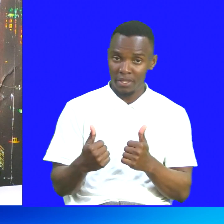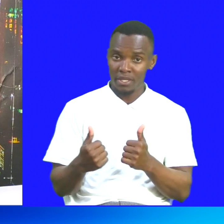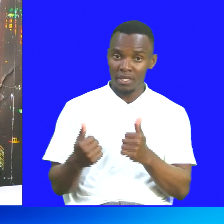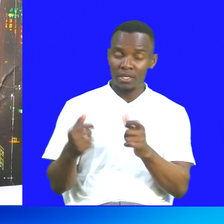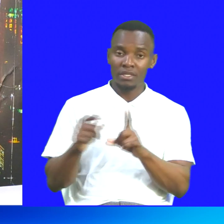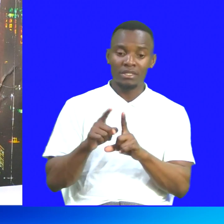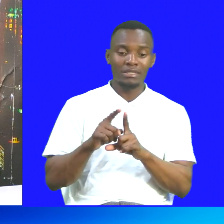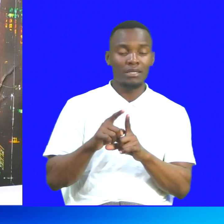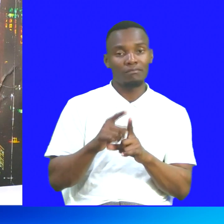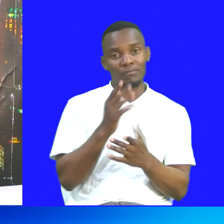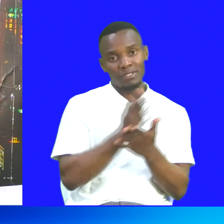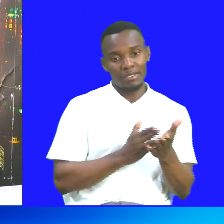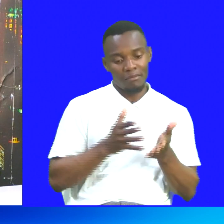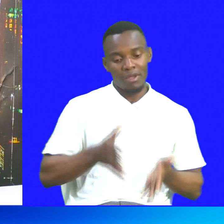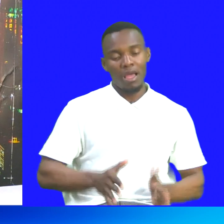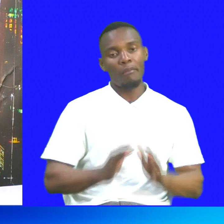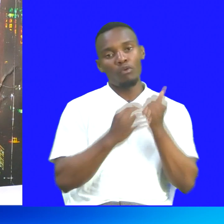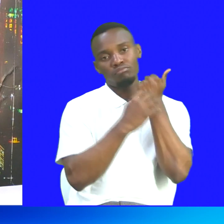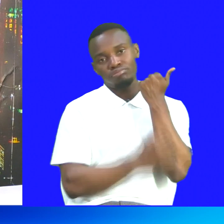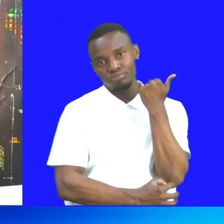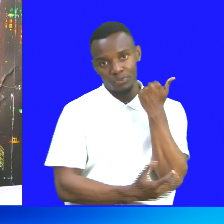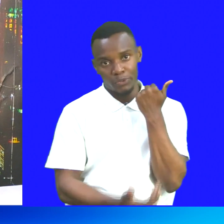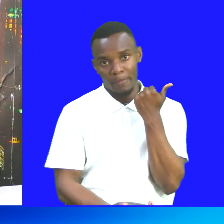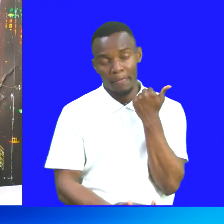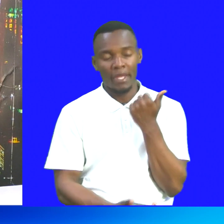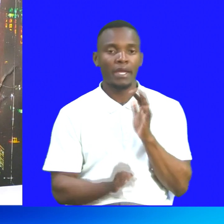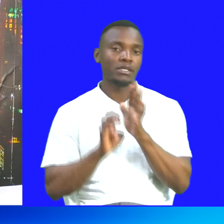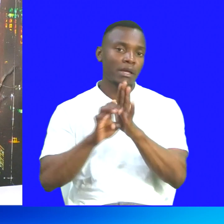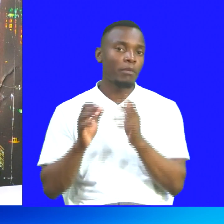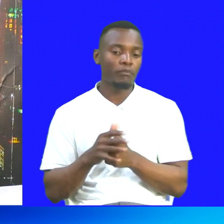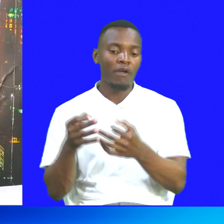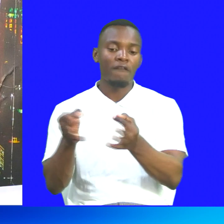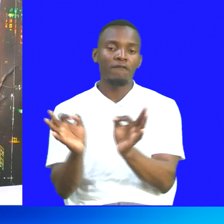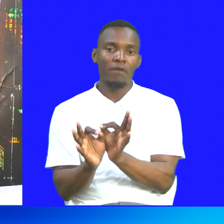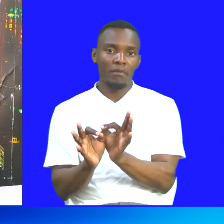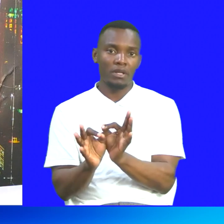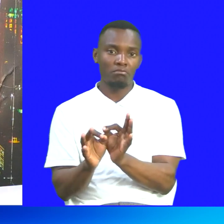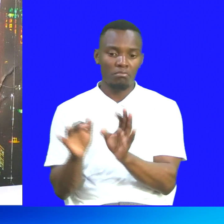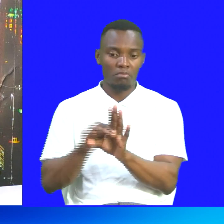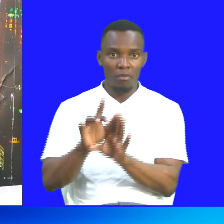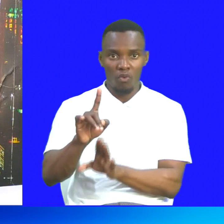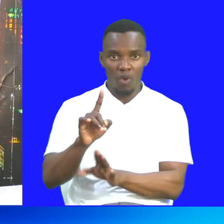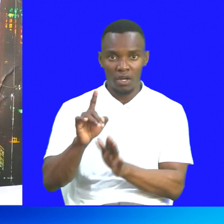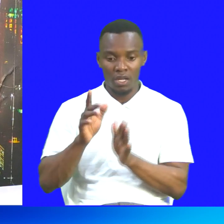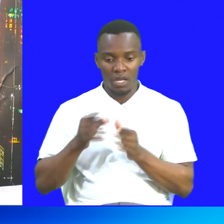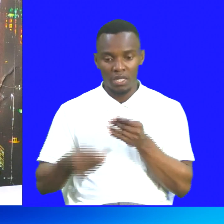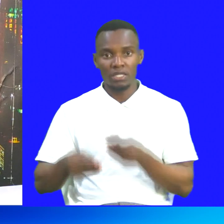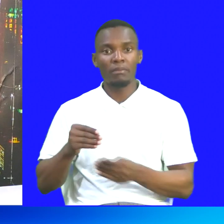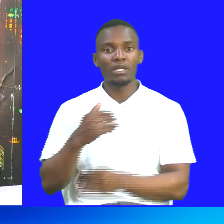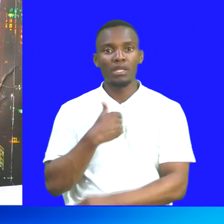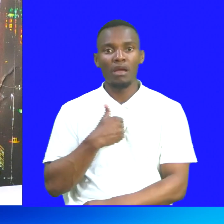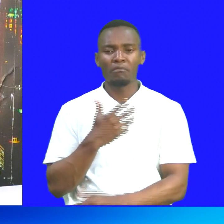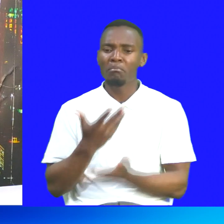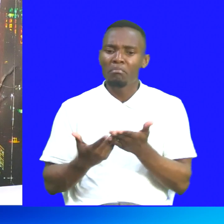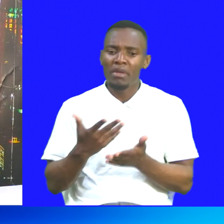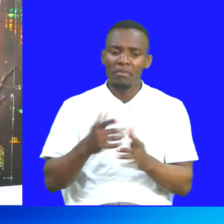born poor. Let's say a family has a person with disability. Maybe they sold